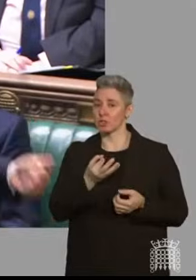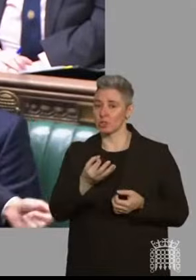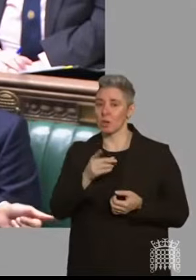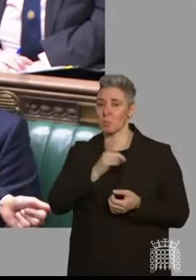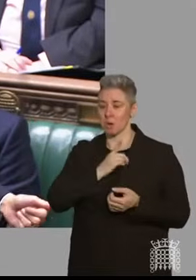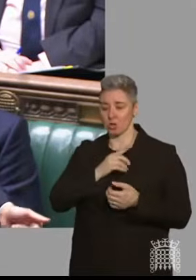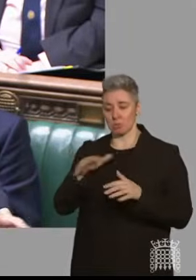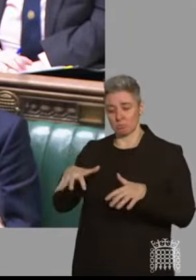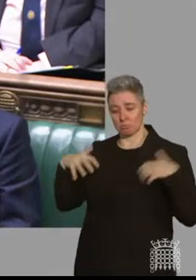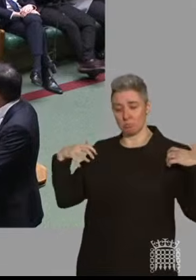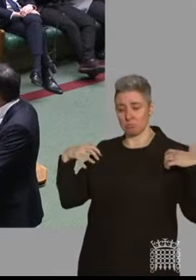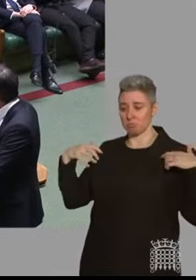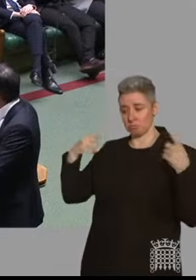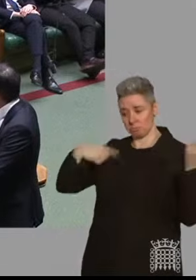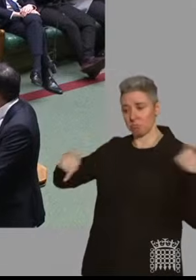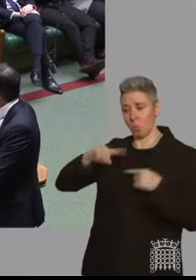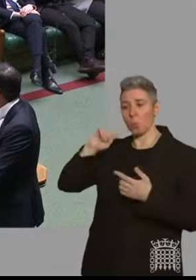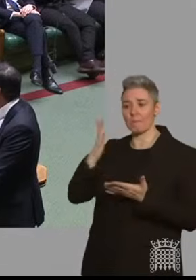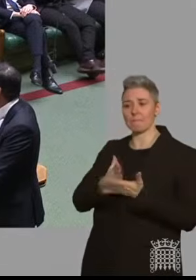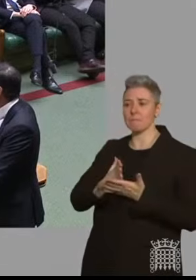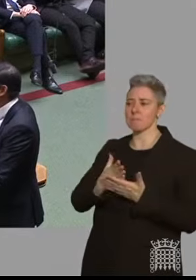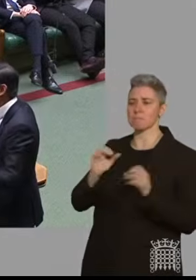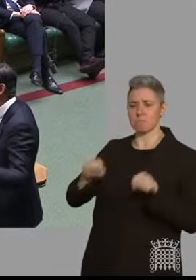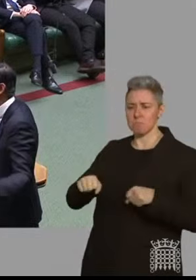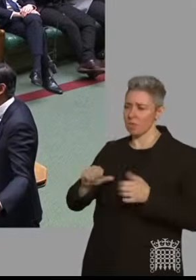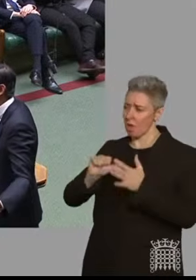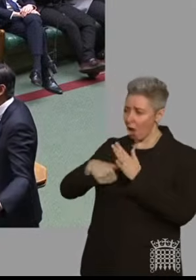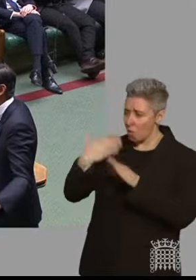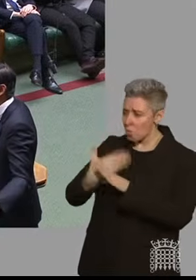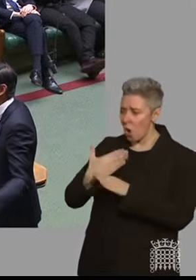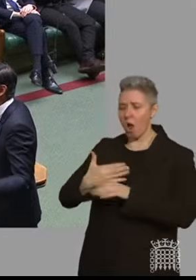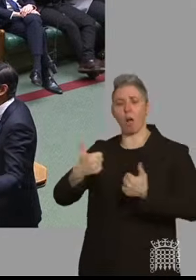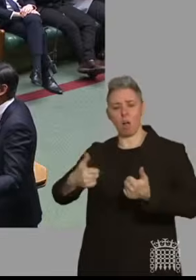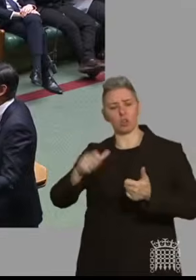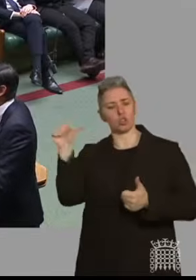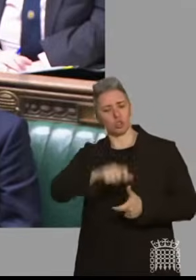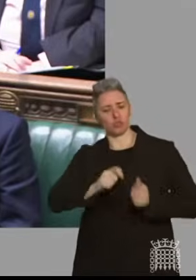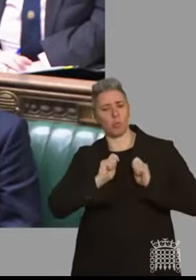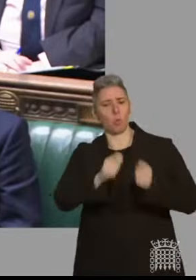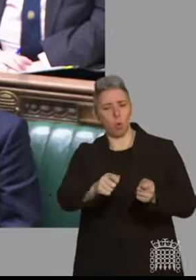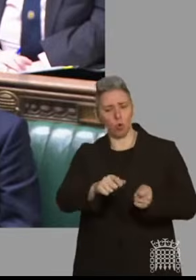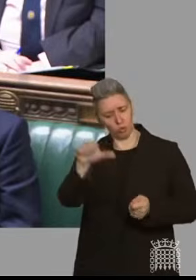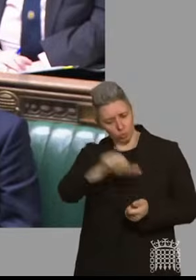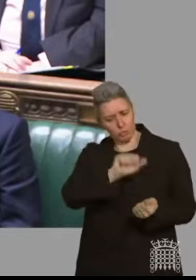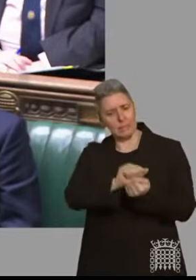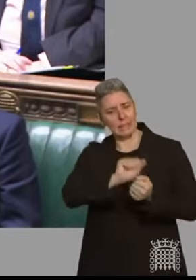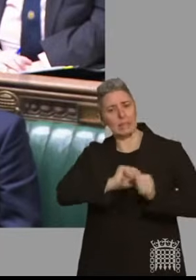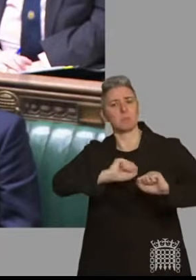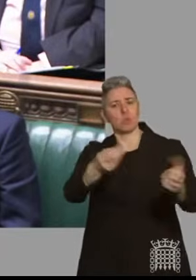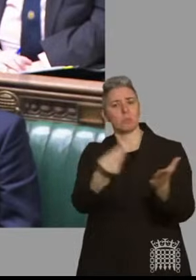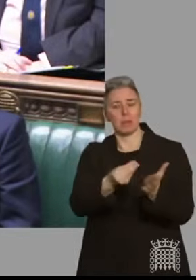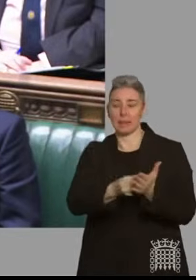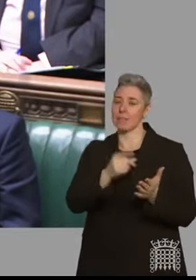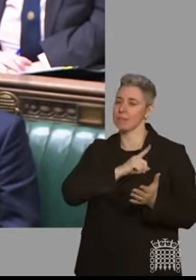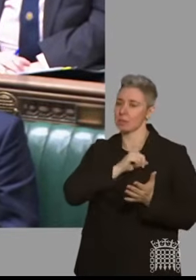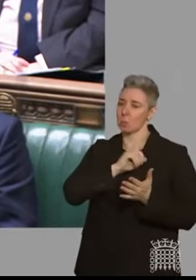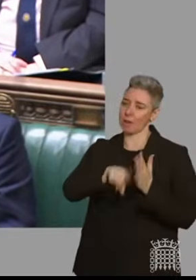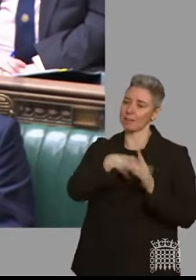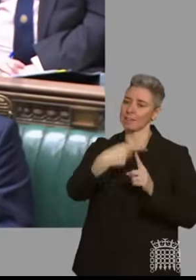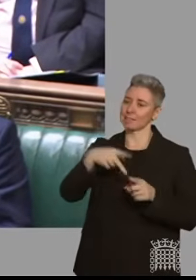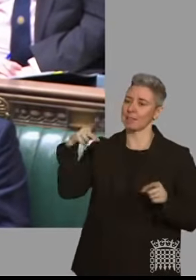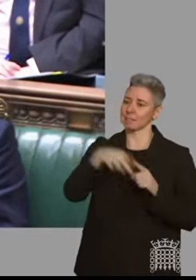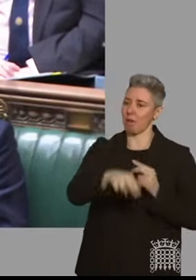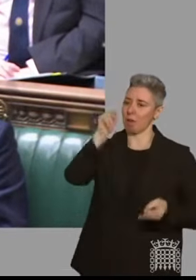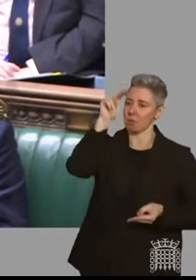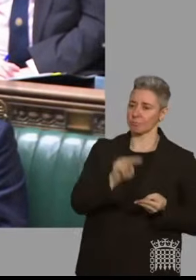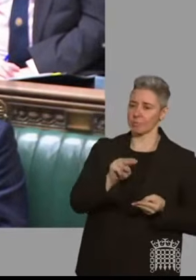is rewarded and people can keep more of their hard-earned money, which is why we're cutting their taxes by an average of £900 each, we hear consistently